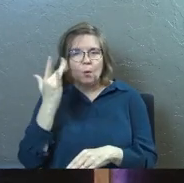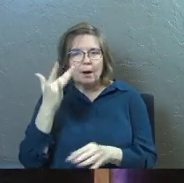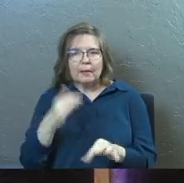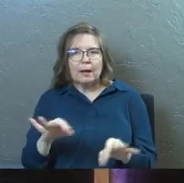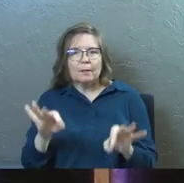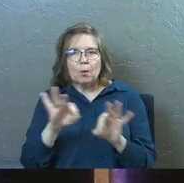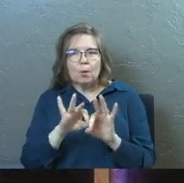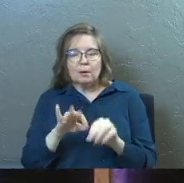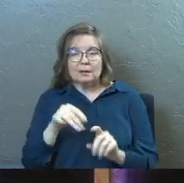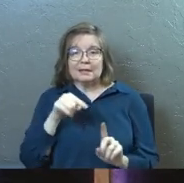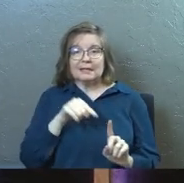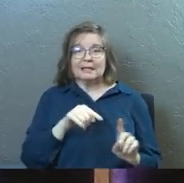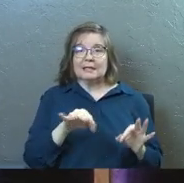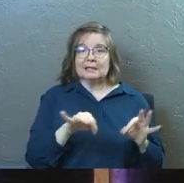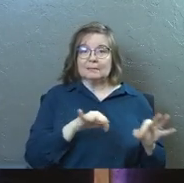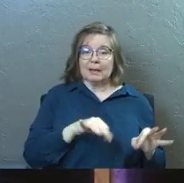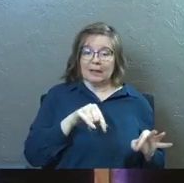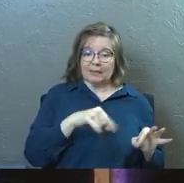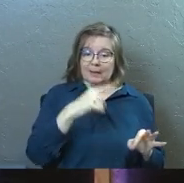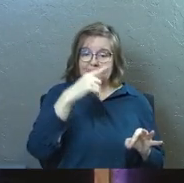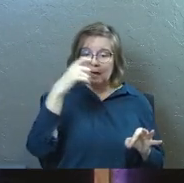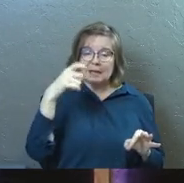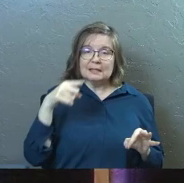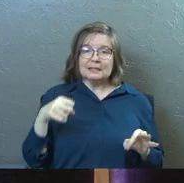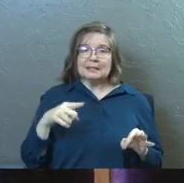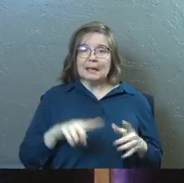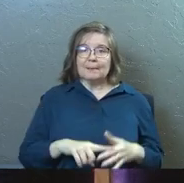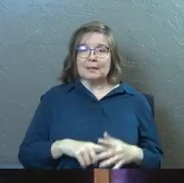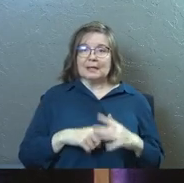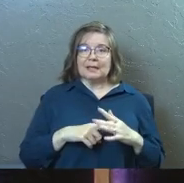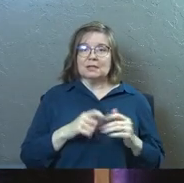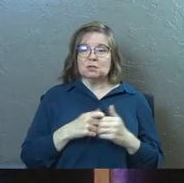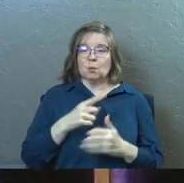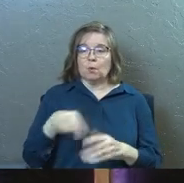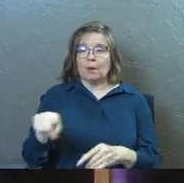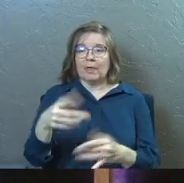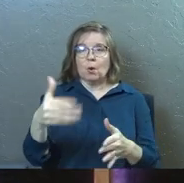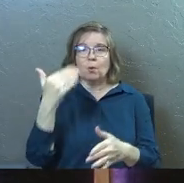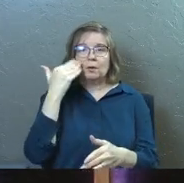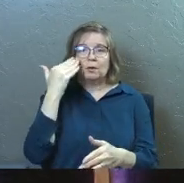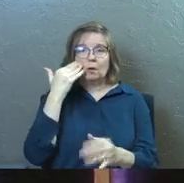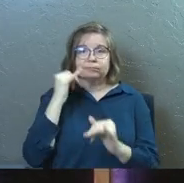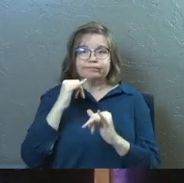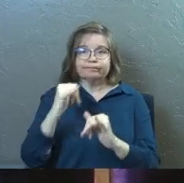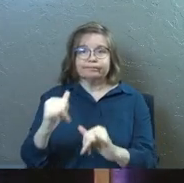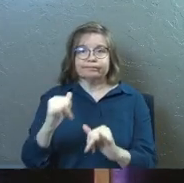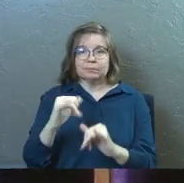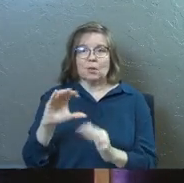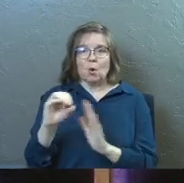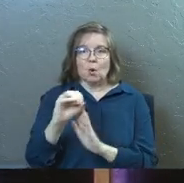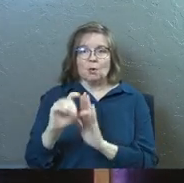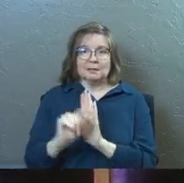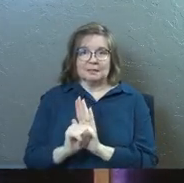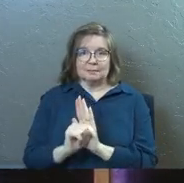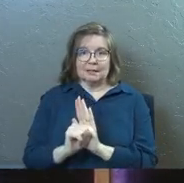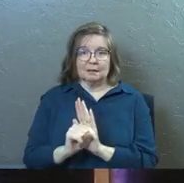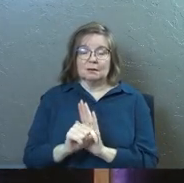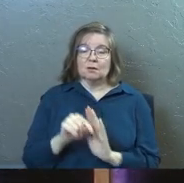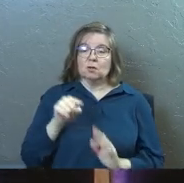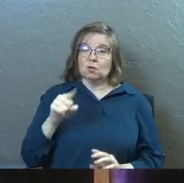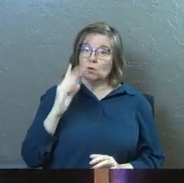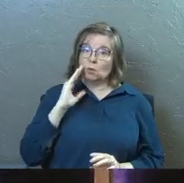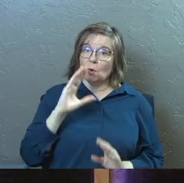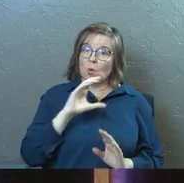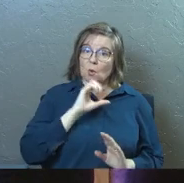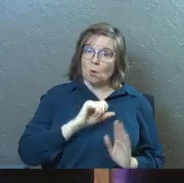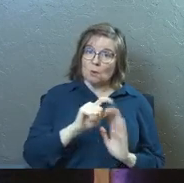is that important? He does this because he begins with what they have in common, the Old Testament. Says, you know